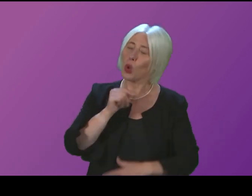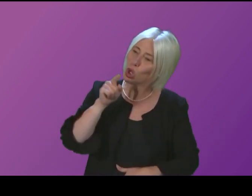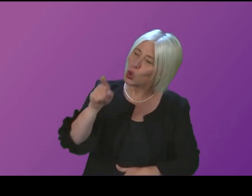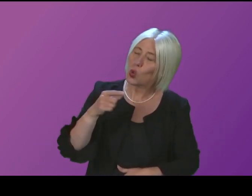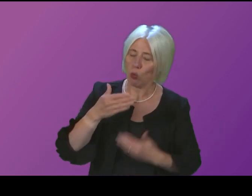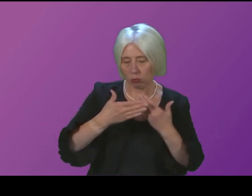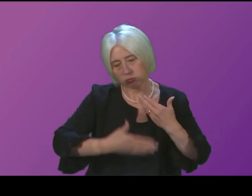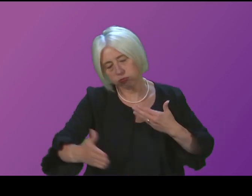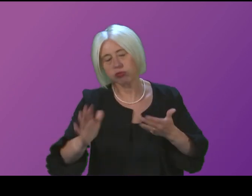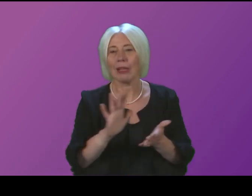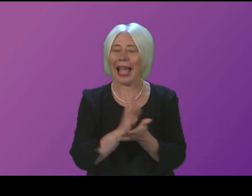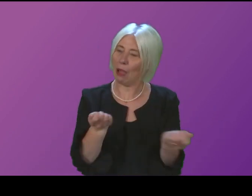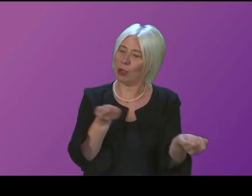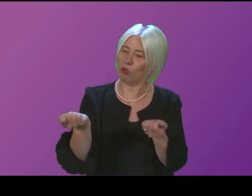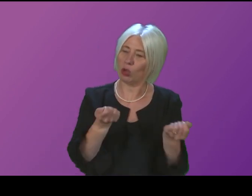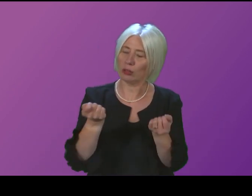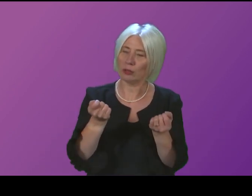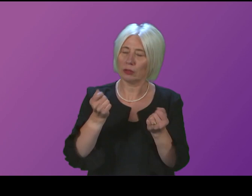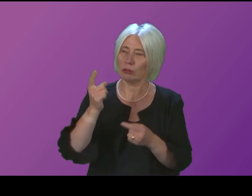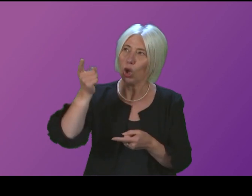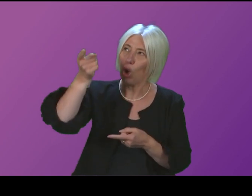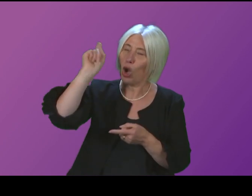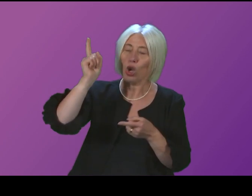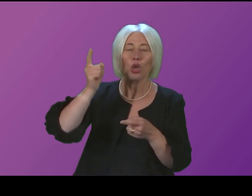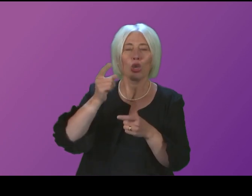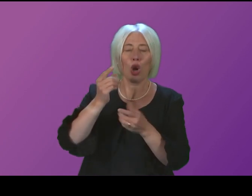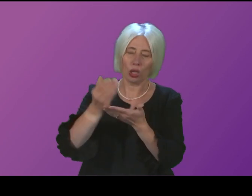and happy reign. God save the King.